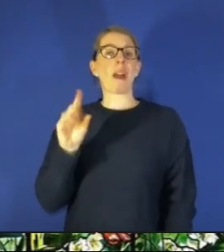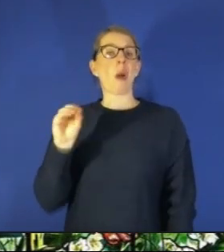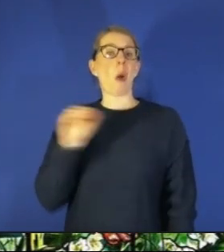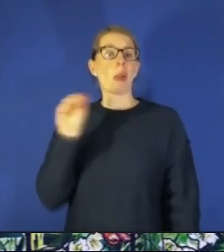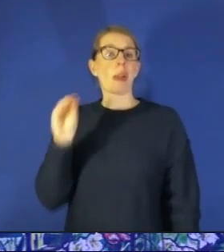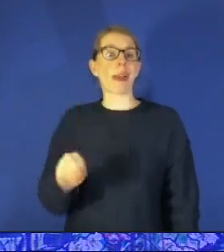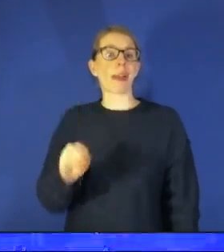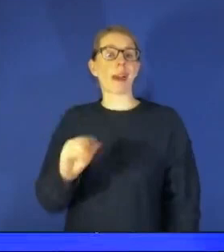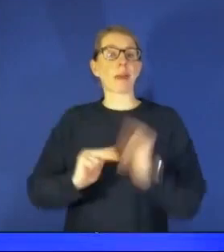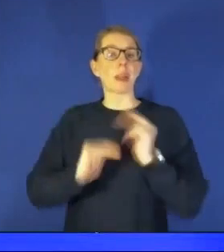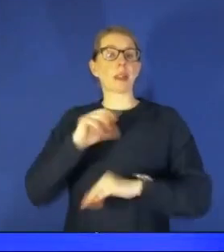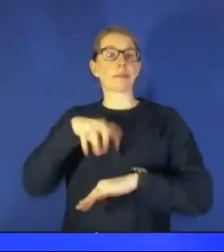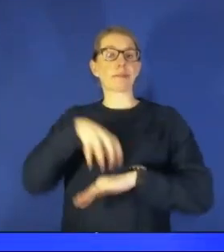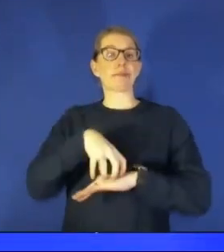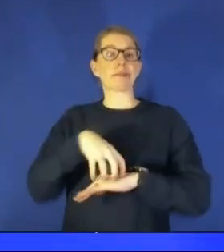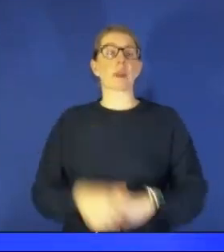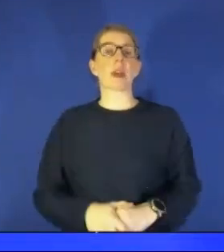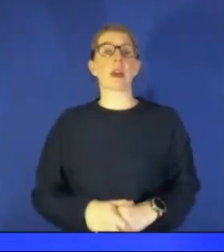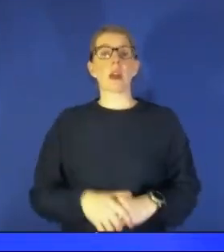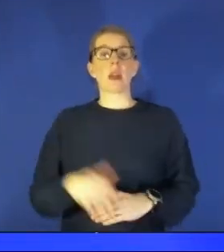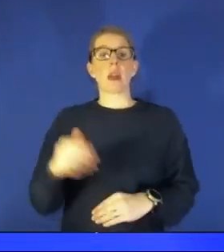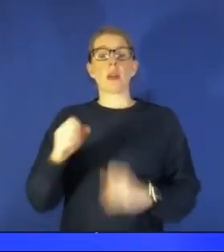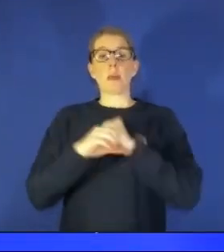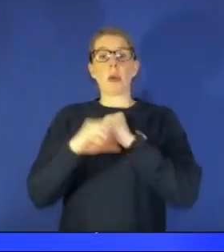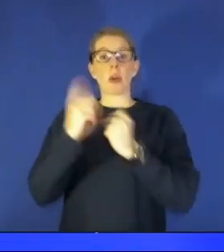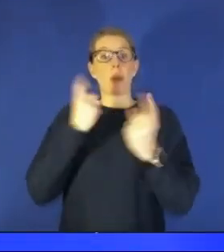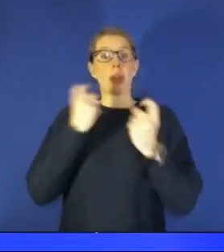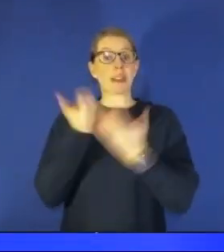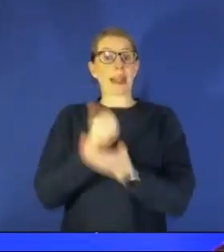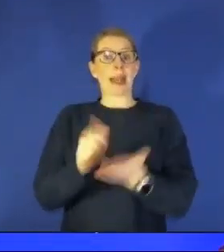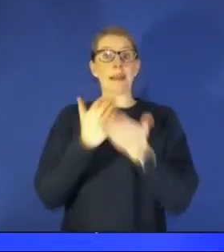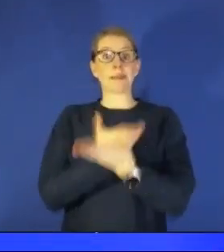mind. Do we have any reporter questions on the line today?